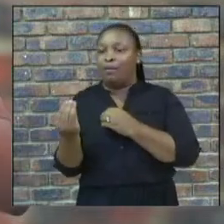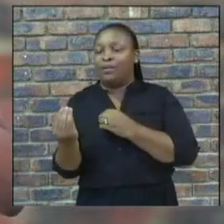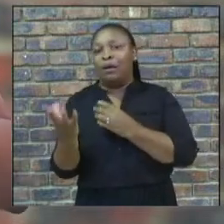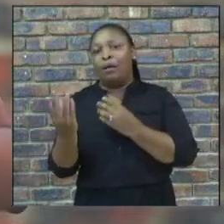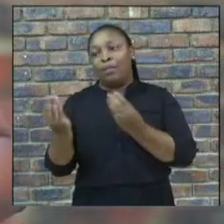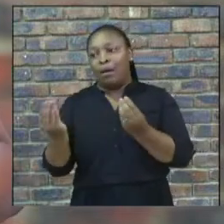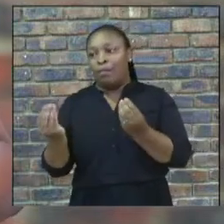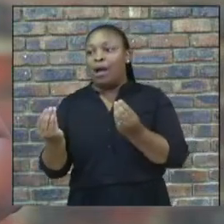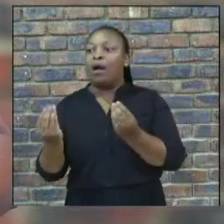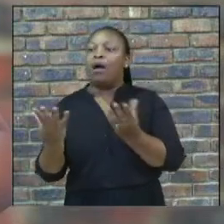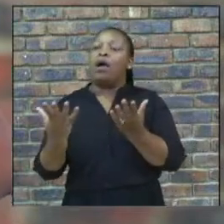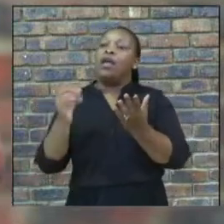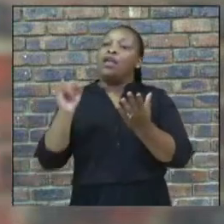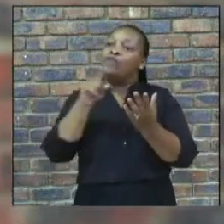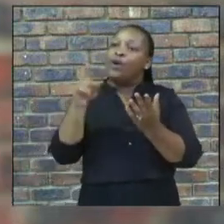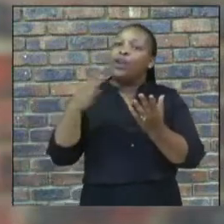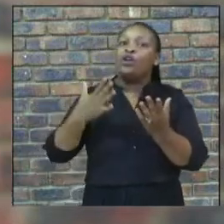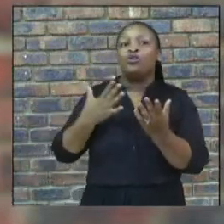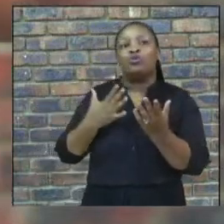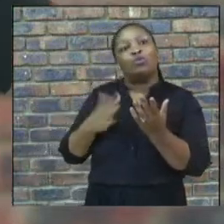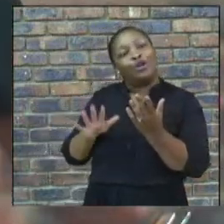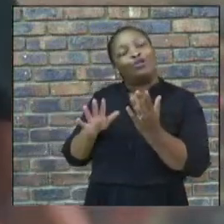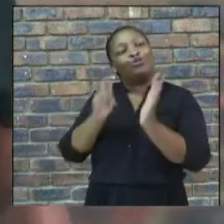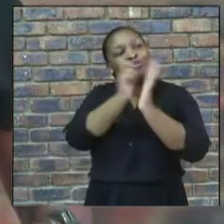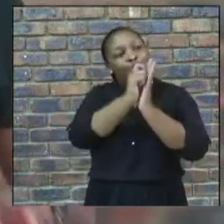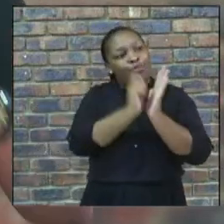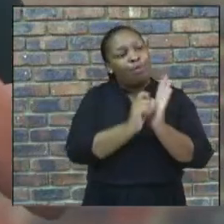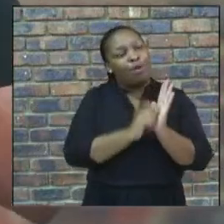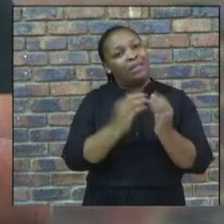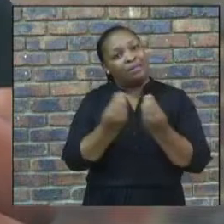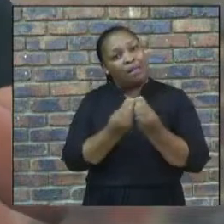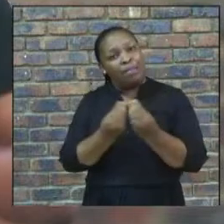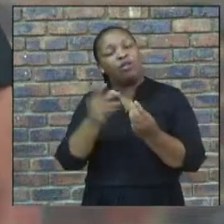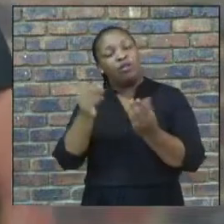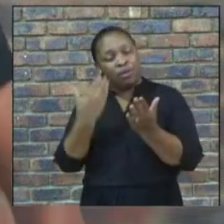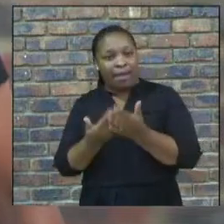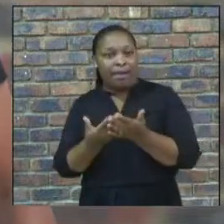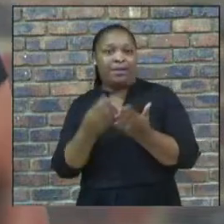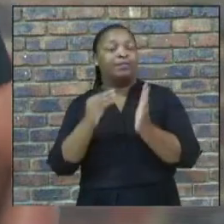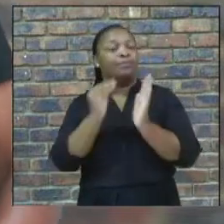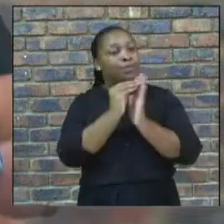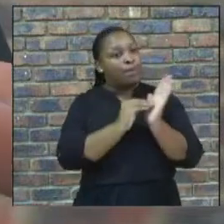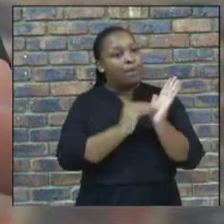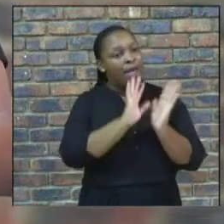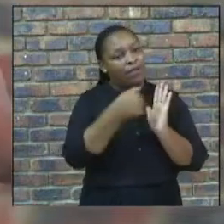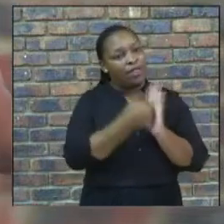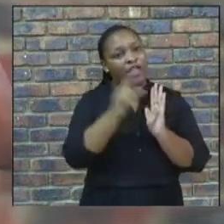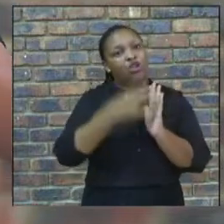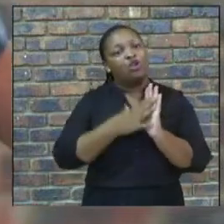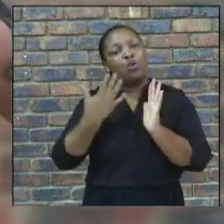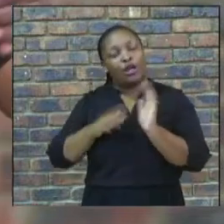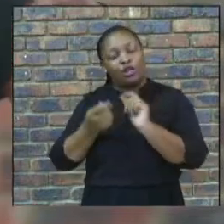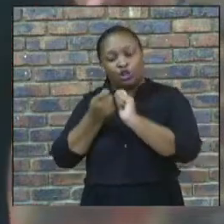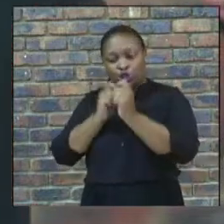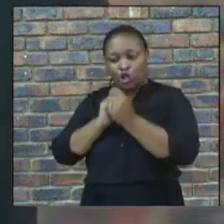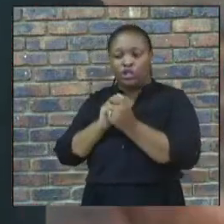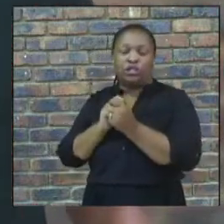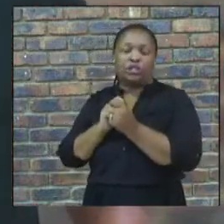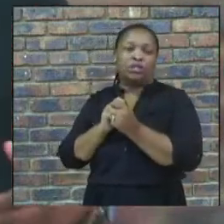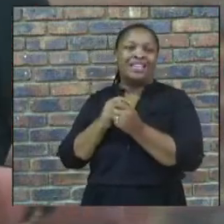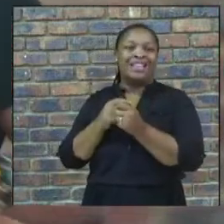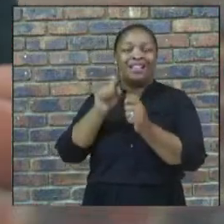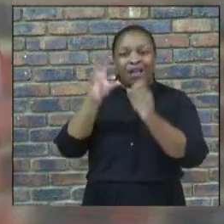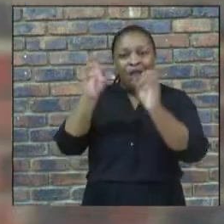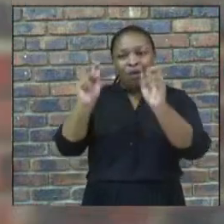I get like you. So this session is not an end in itself. It means you still have got an